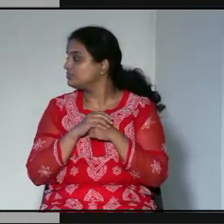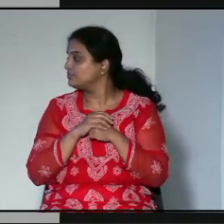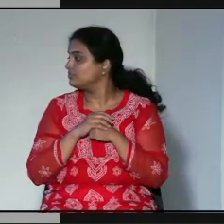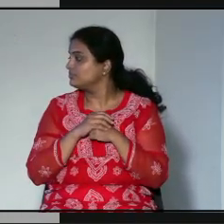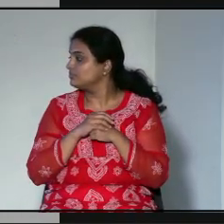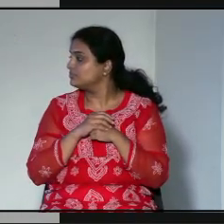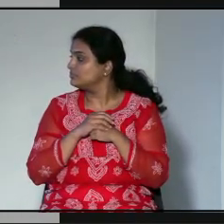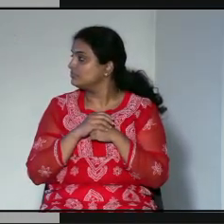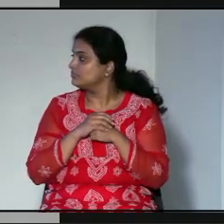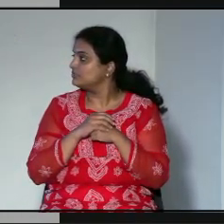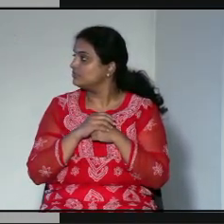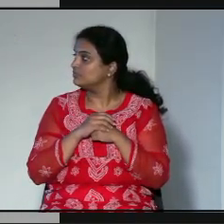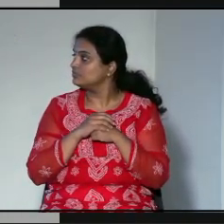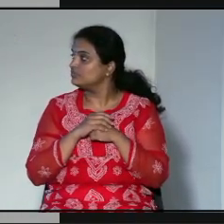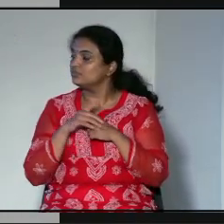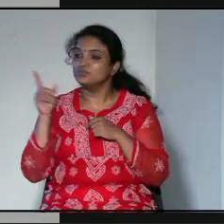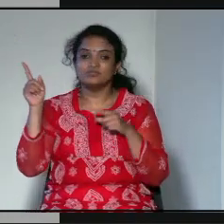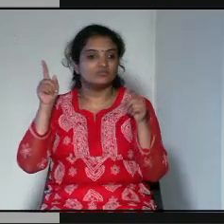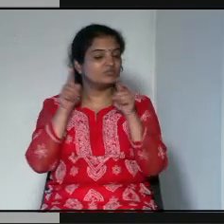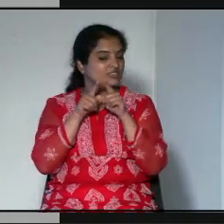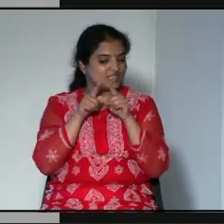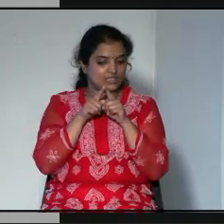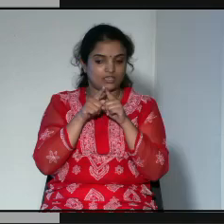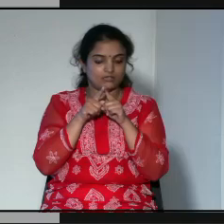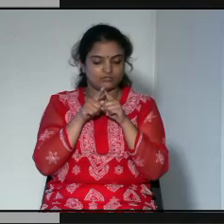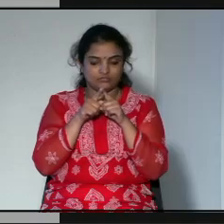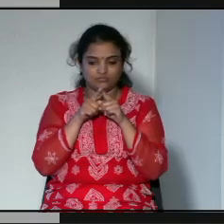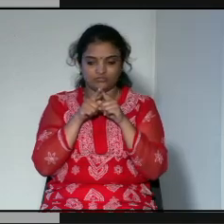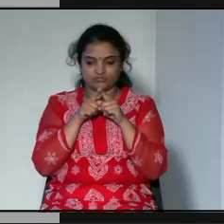It involved a move away from the city.